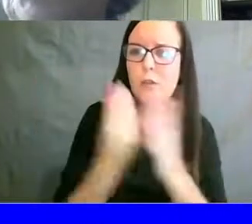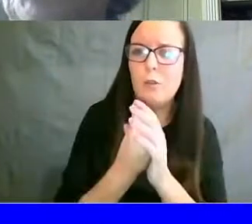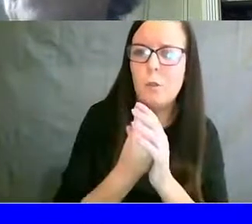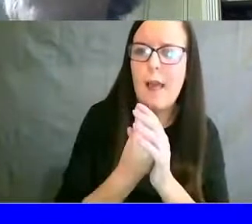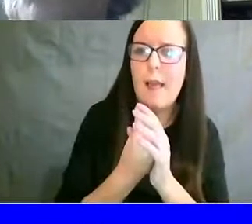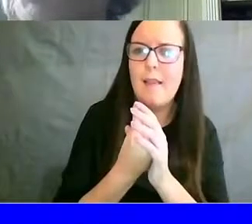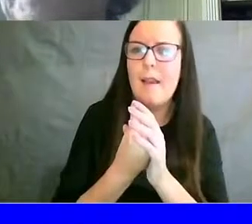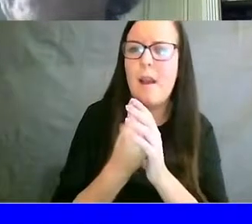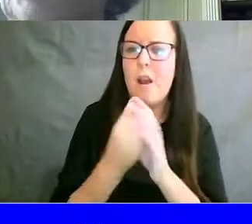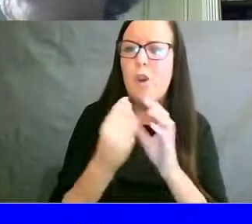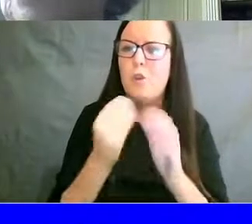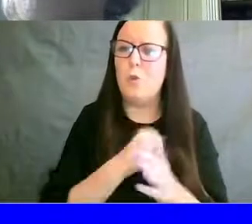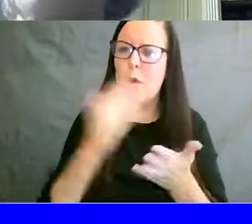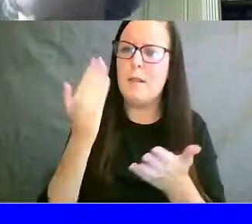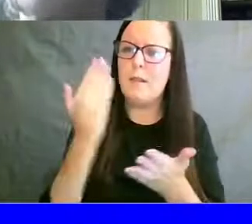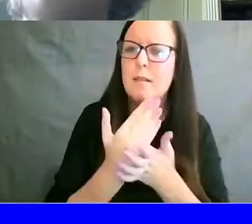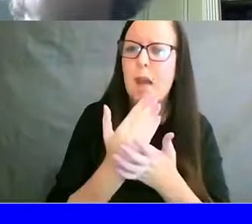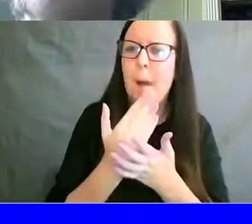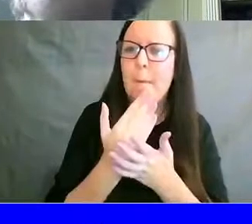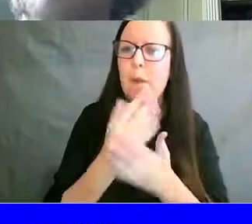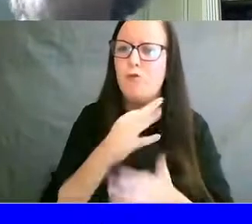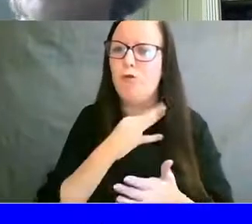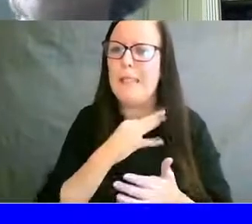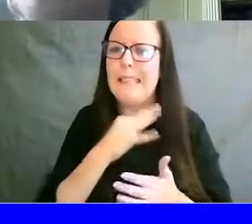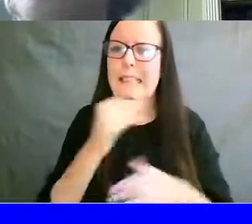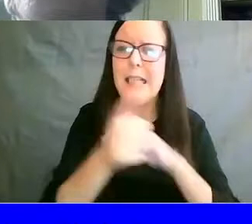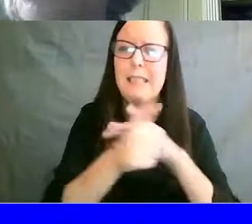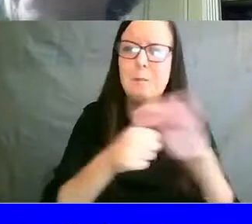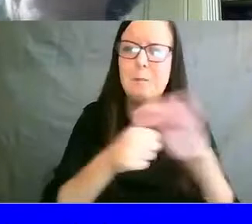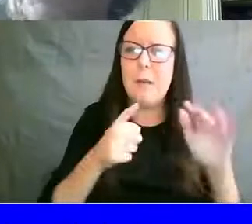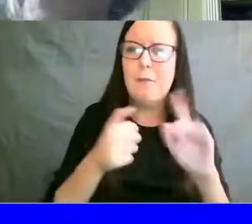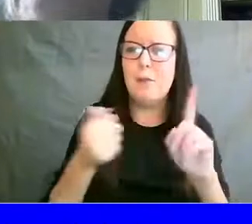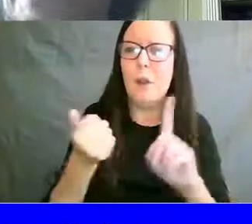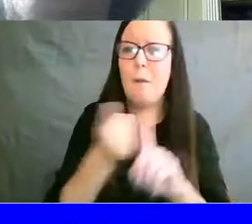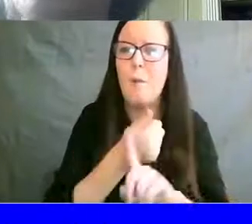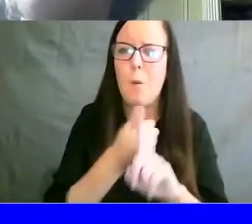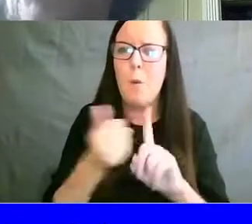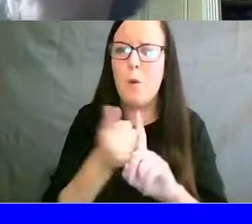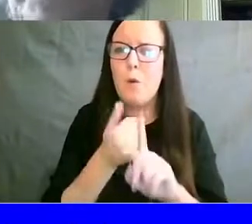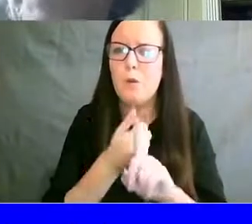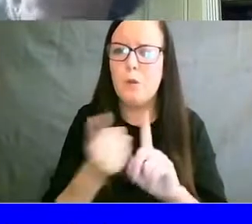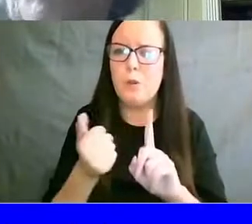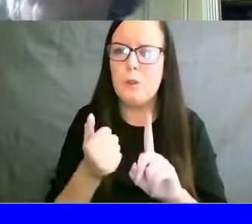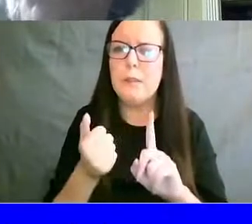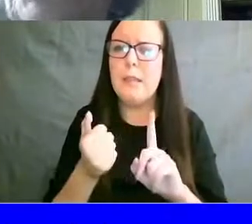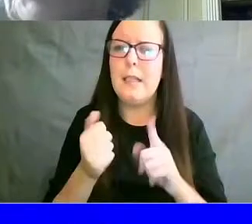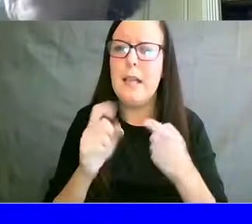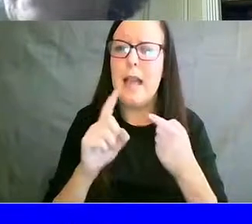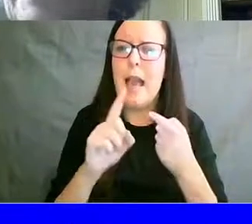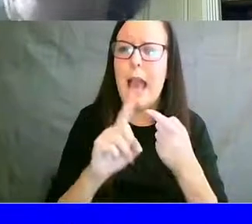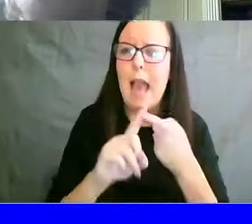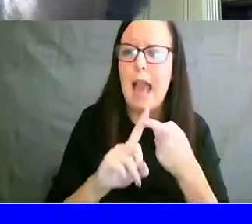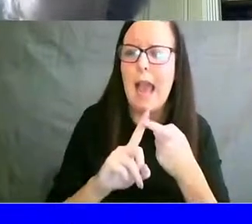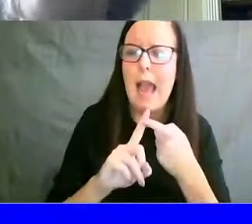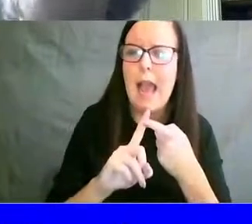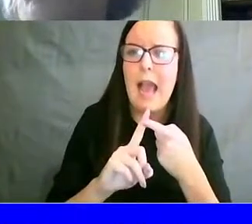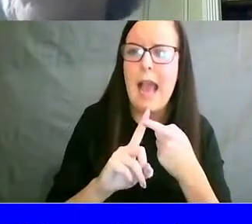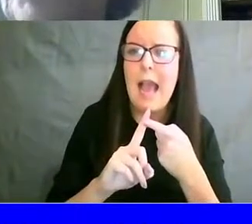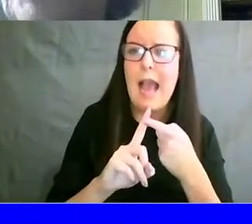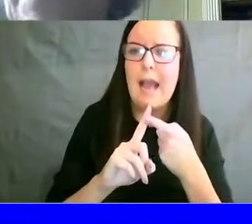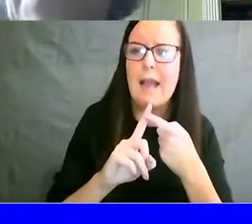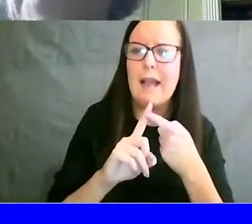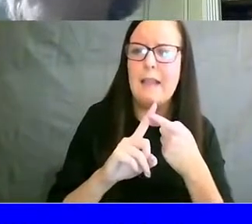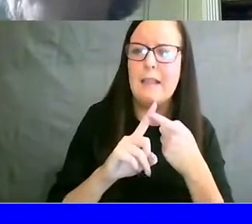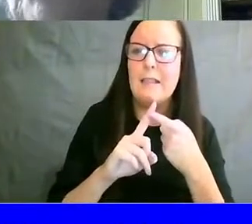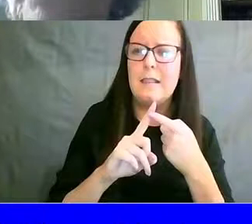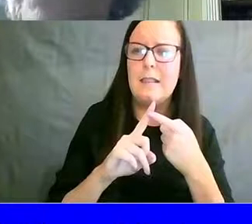of abuse or neglect, while at the same time making sure that the adult's well-being is promoted, including where